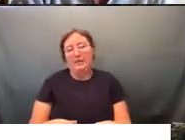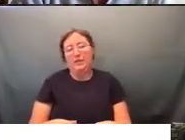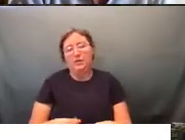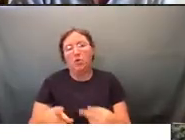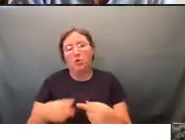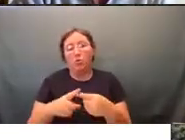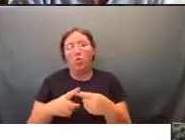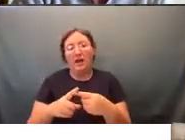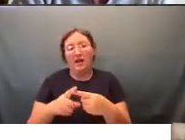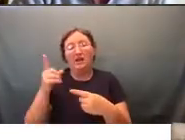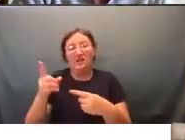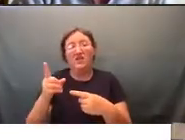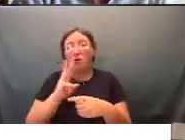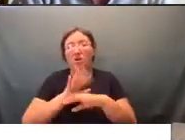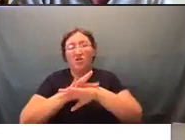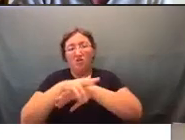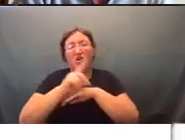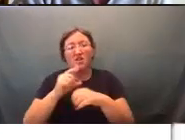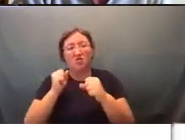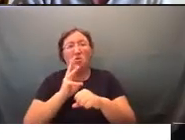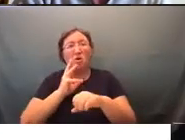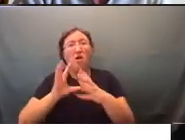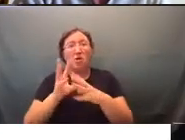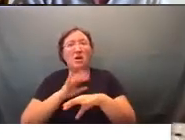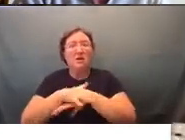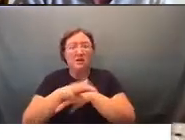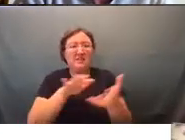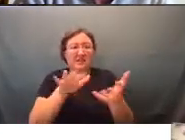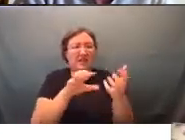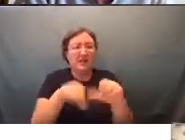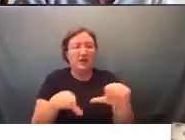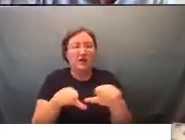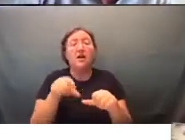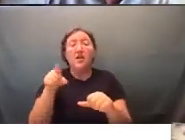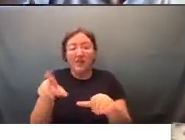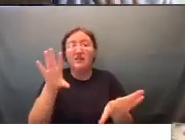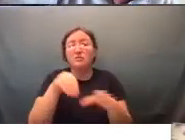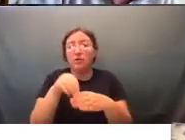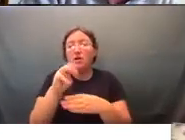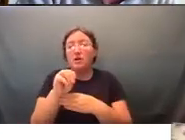flowing at peak capacity. And this is part of the Merced River too,